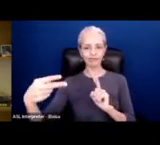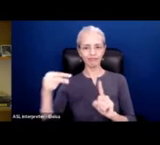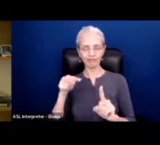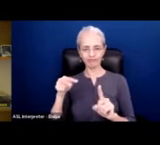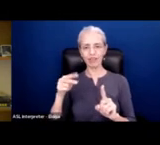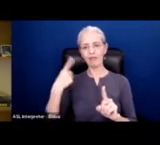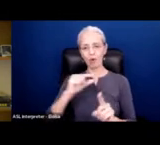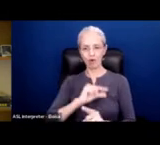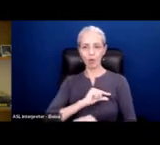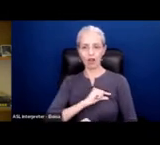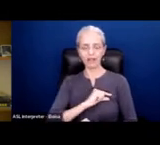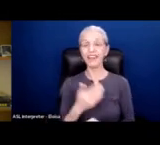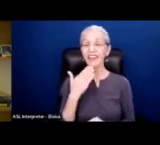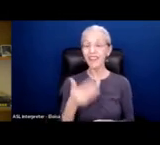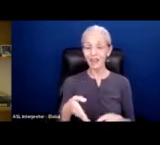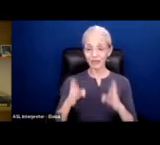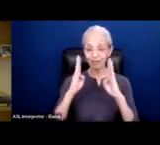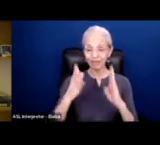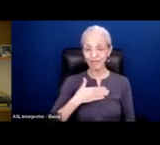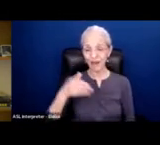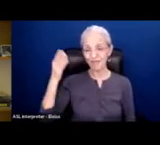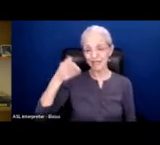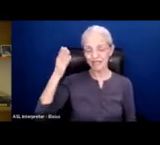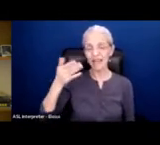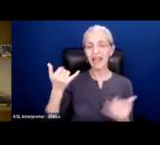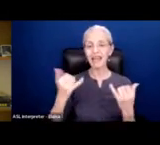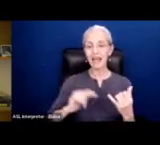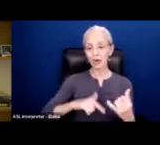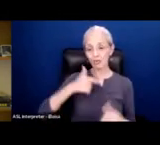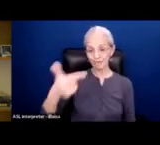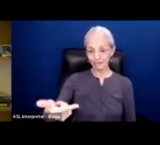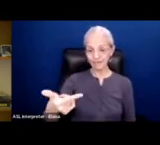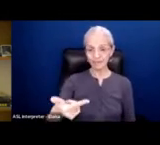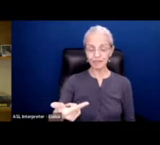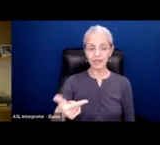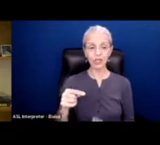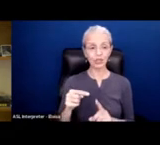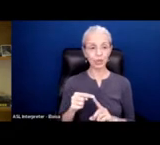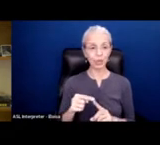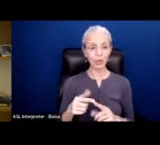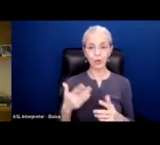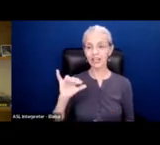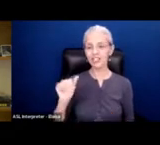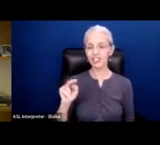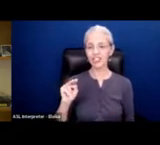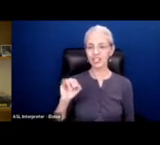Thank you all for listening to my presentation. And now I'd like to hand it off to